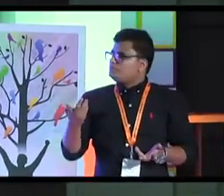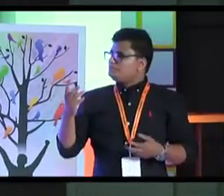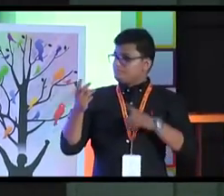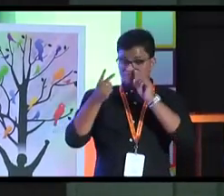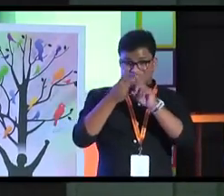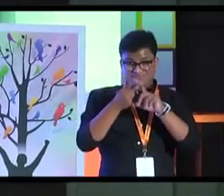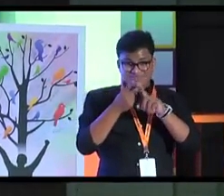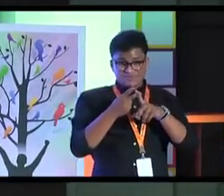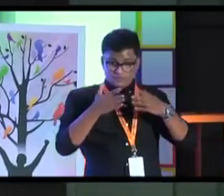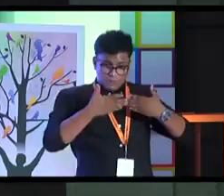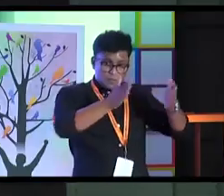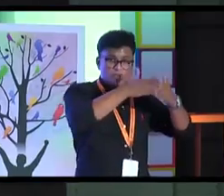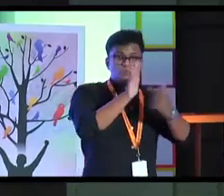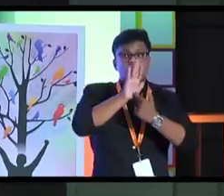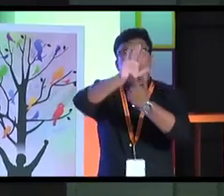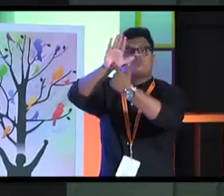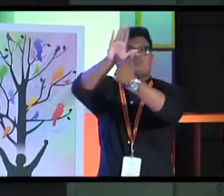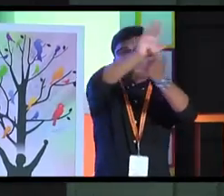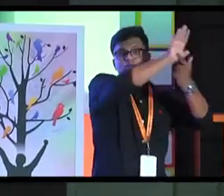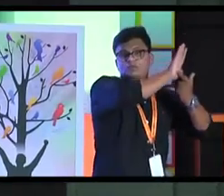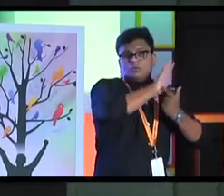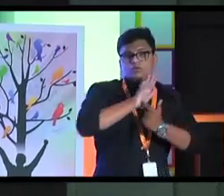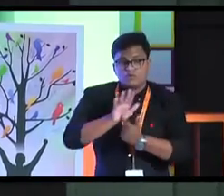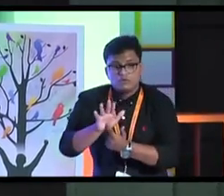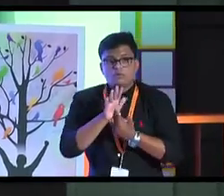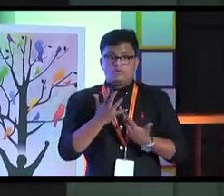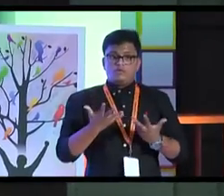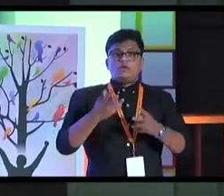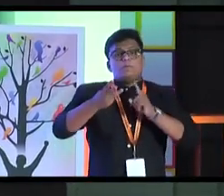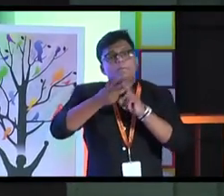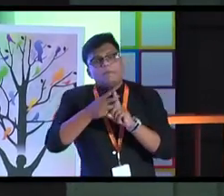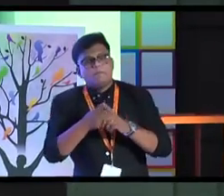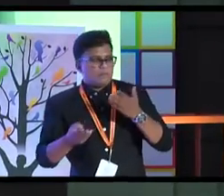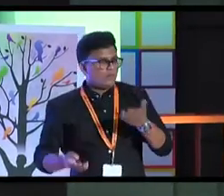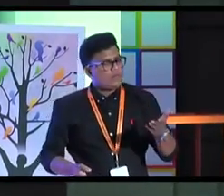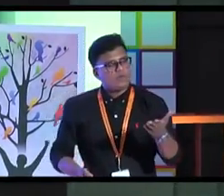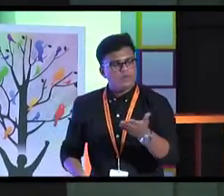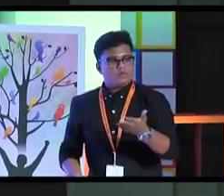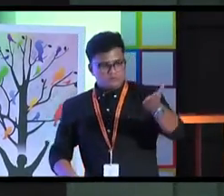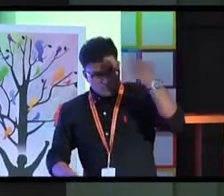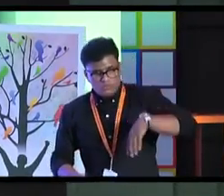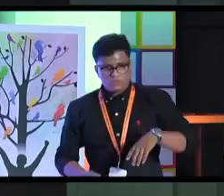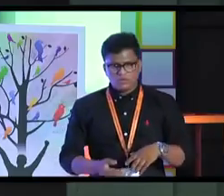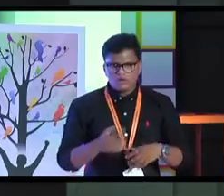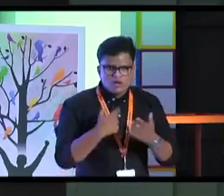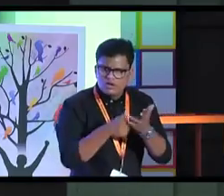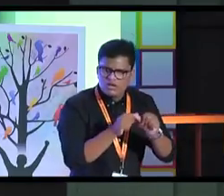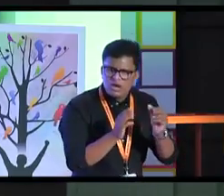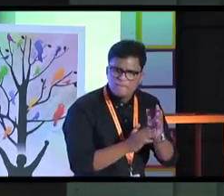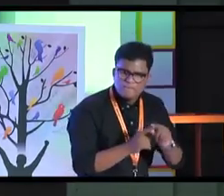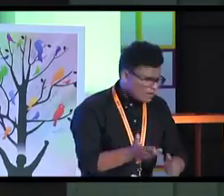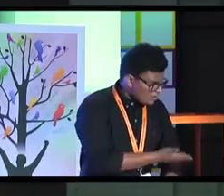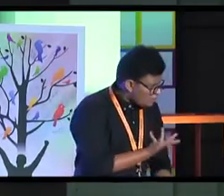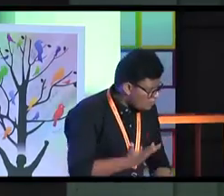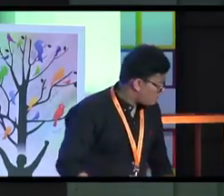the inclusive practices. There is an evolution, right? You engage employees. Everybody is knowing, oh, there is no ramp. Why there is no ramp? That's how